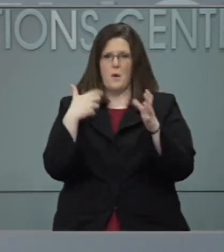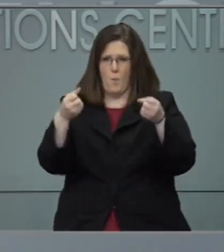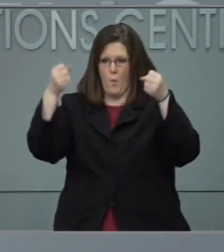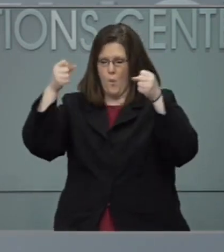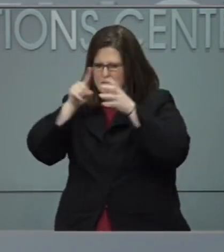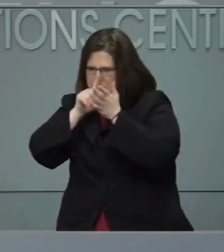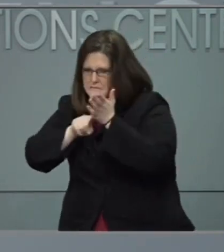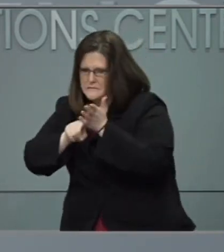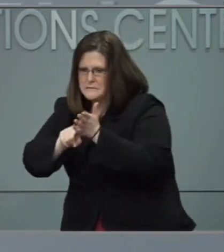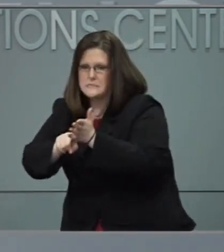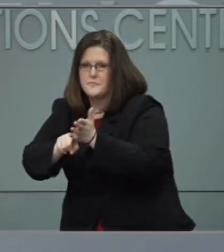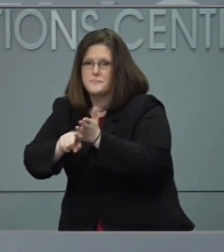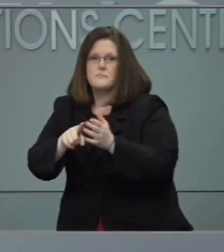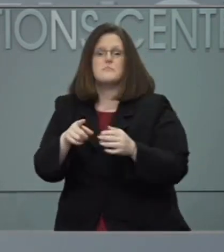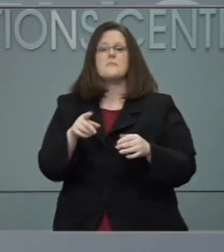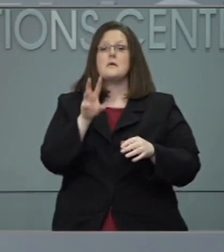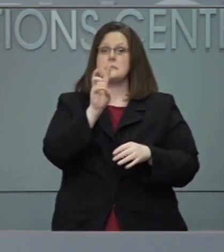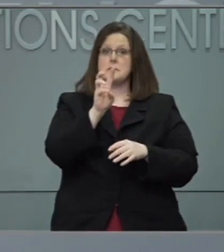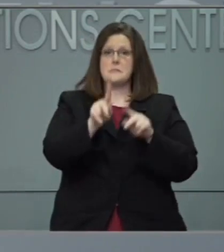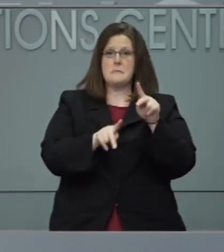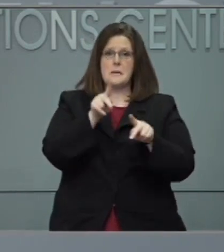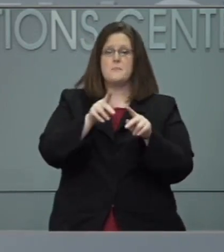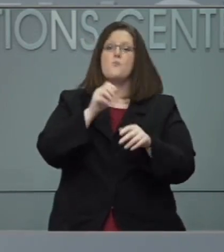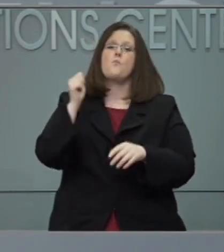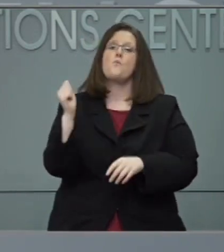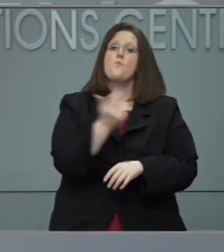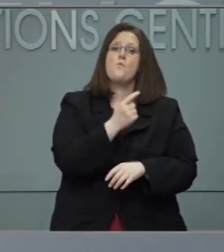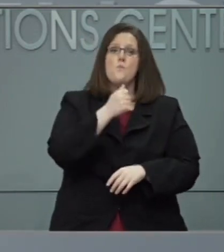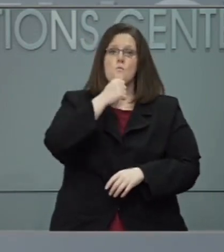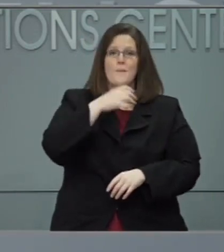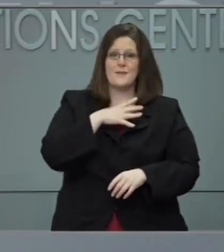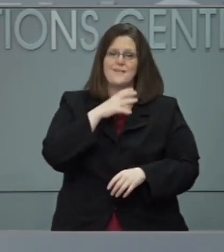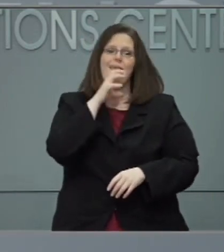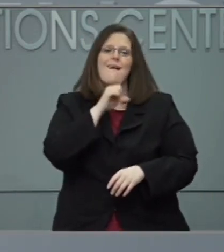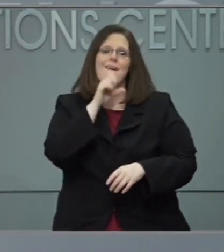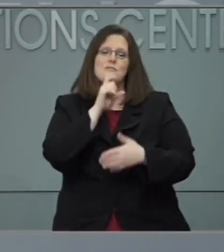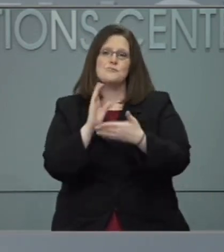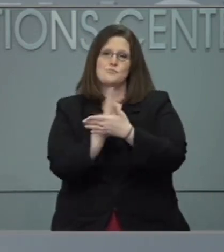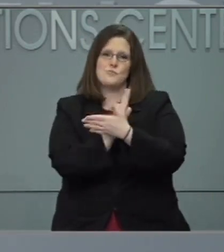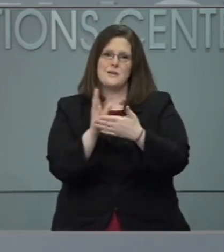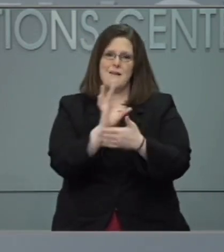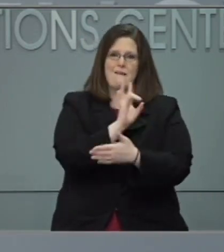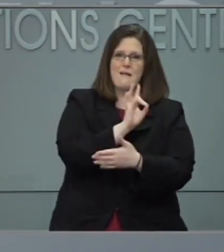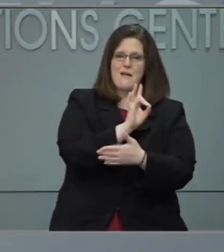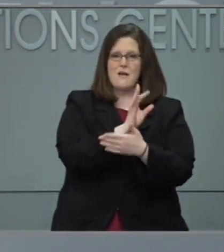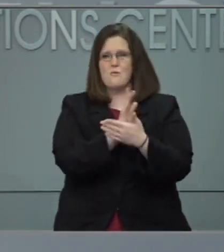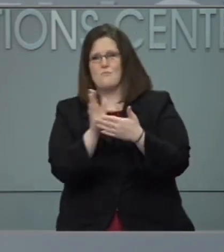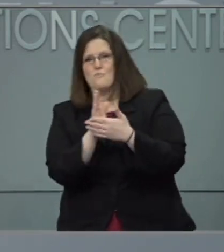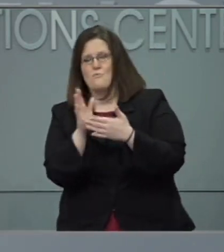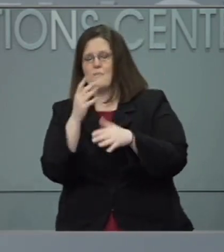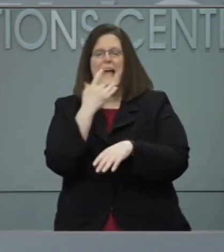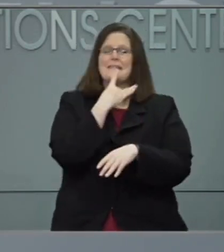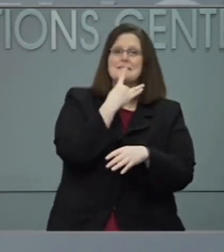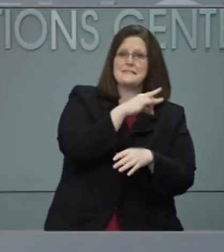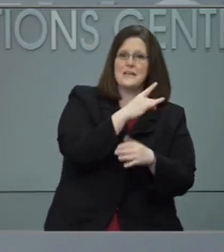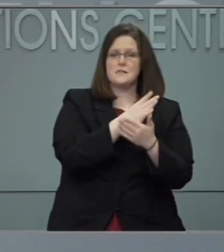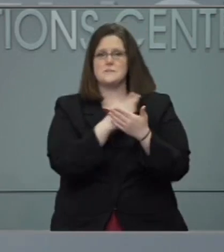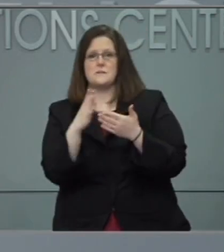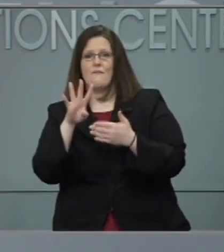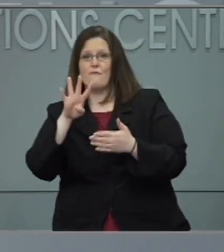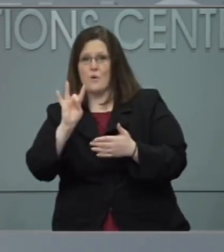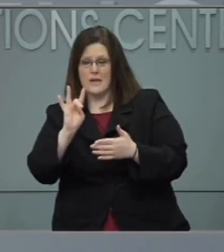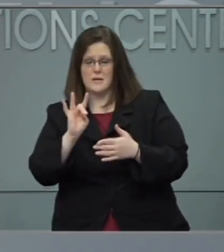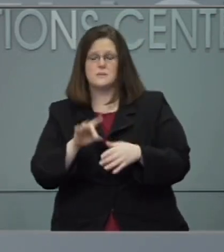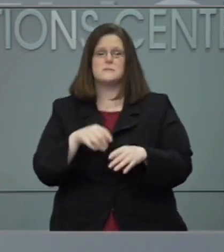and 48, and symptoms occurred in days 6 to 13 after vaccination. None of the 6